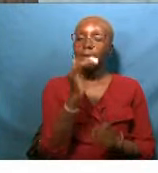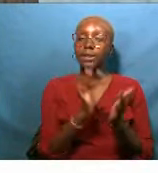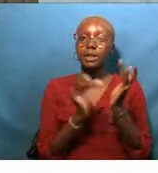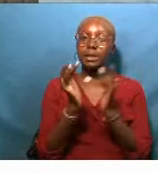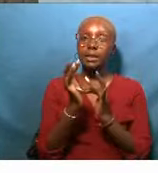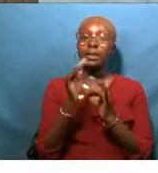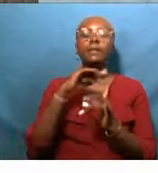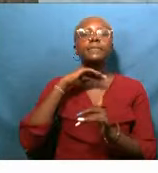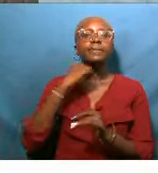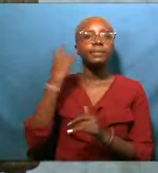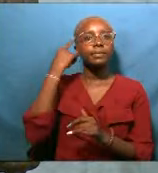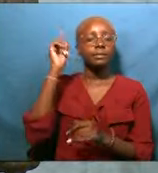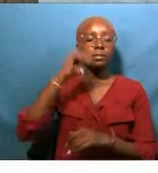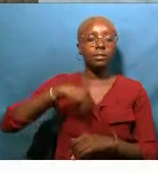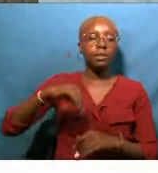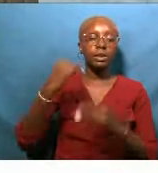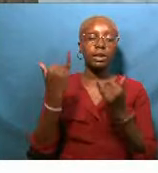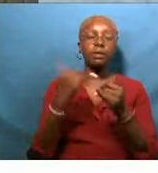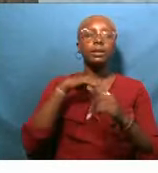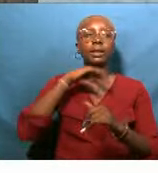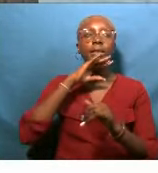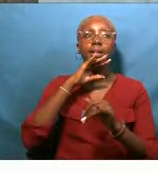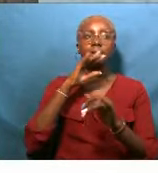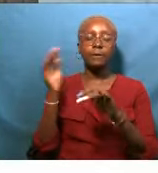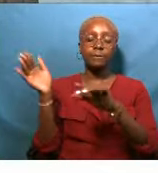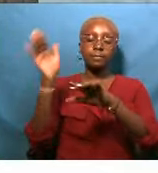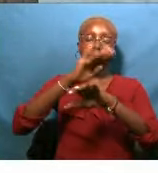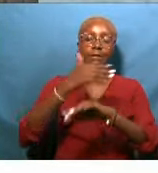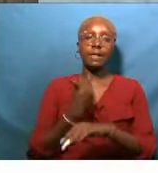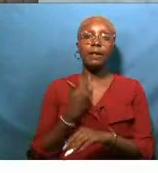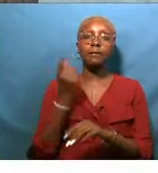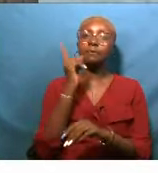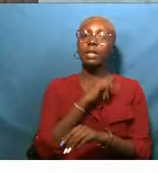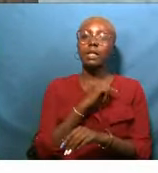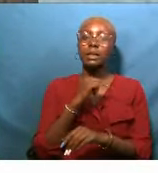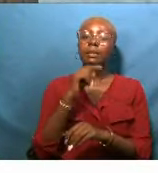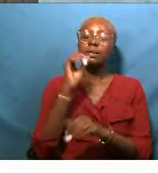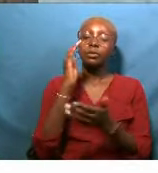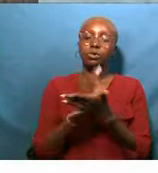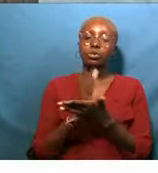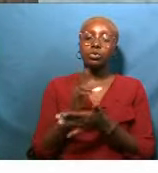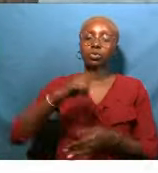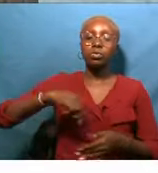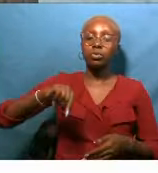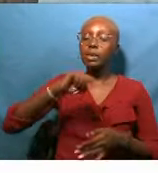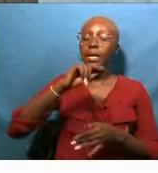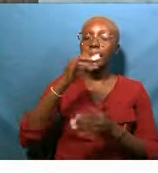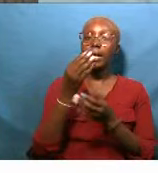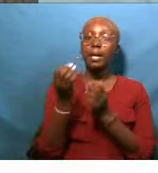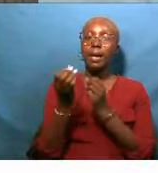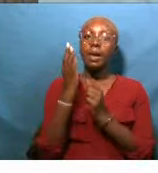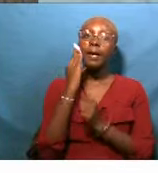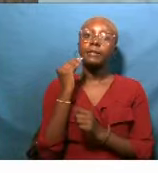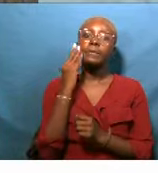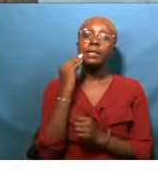therefore death has been swallowed. Yes, we shall all experience